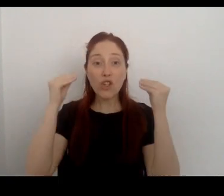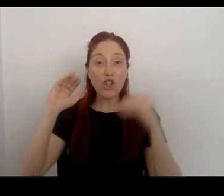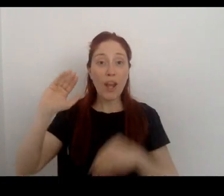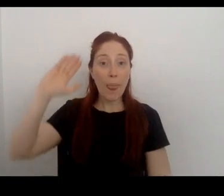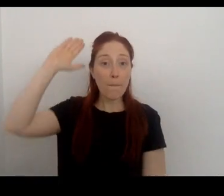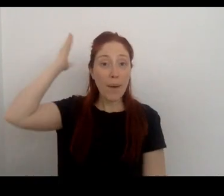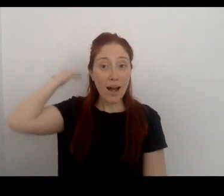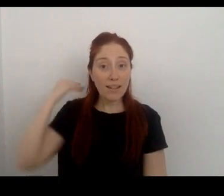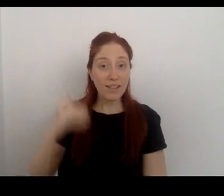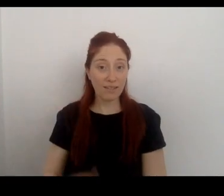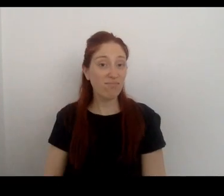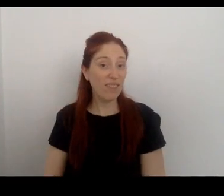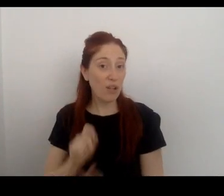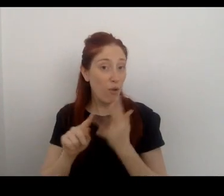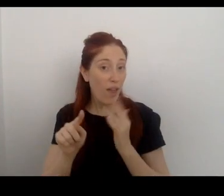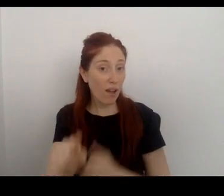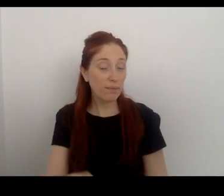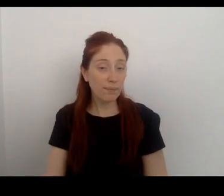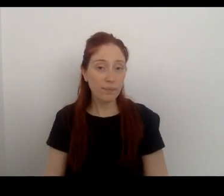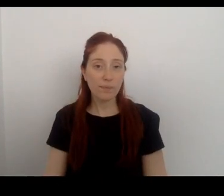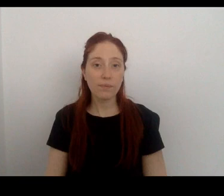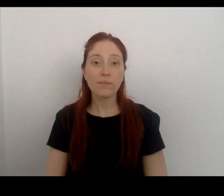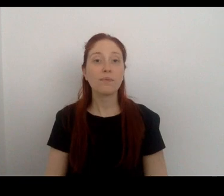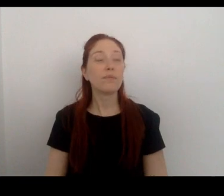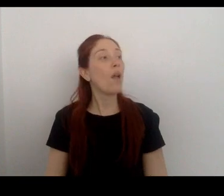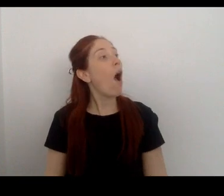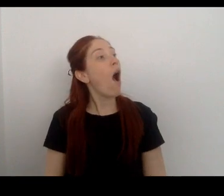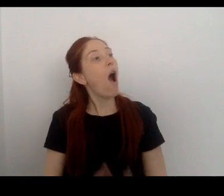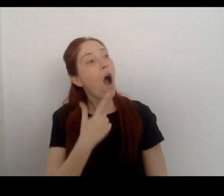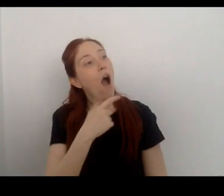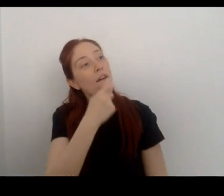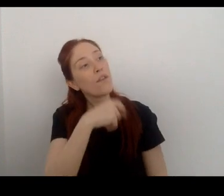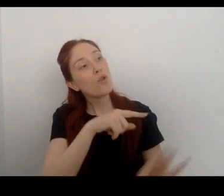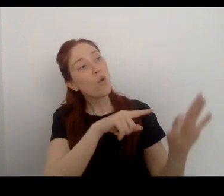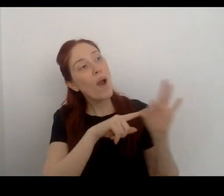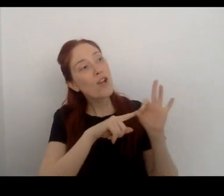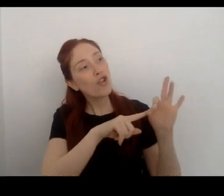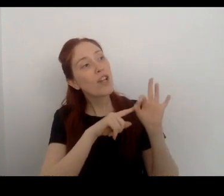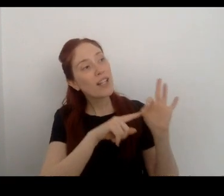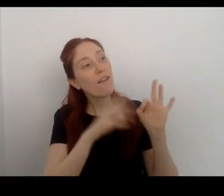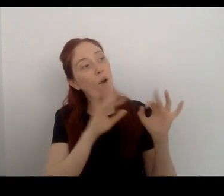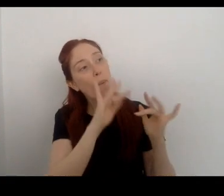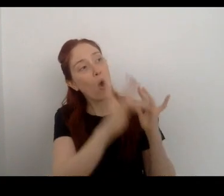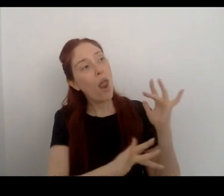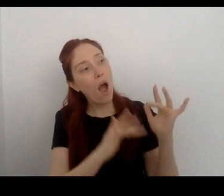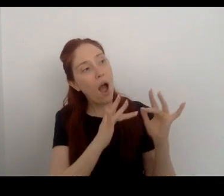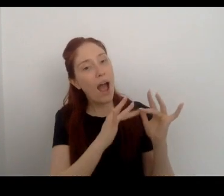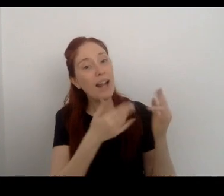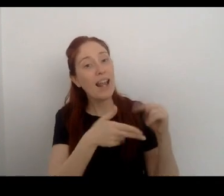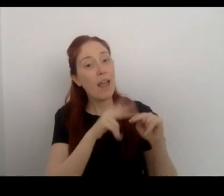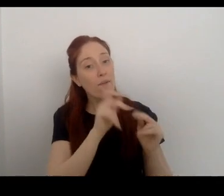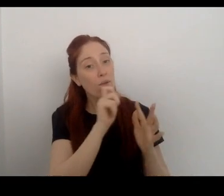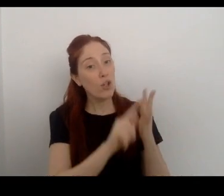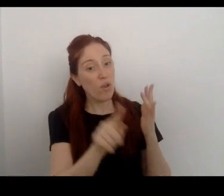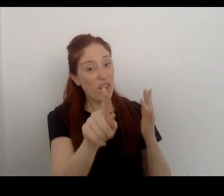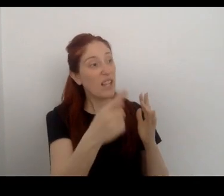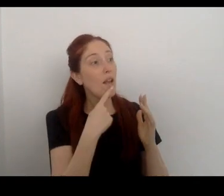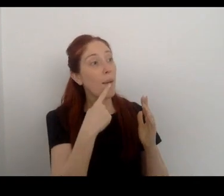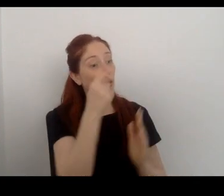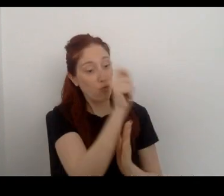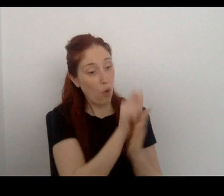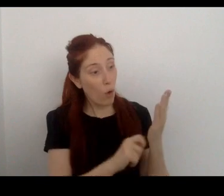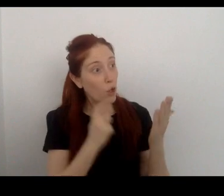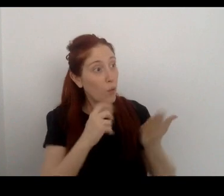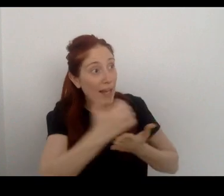questions coming through as well. What do we do with sketches such as these? Do we keep them? Of course. Mm. Yeah. I have